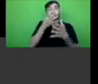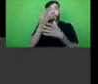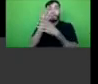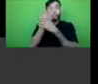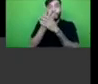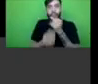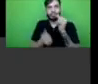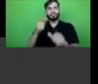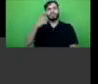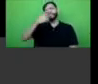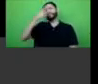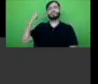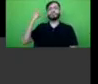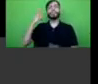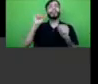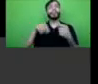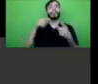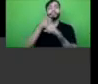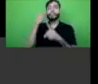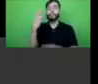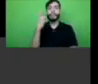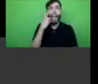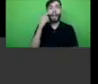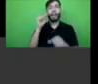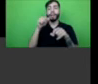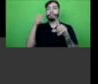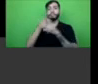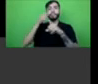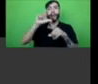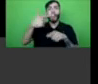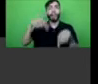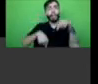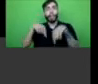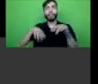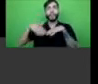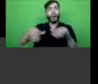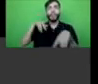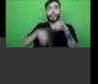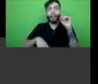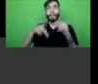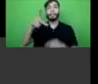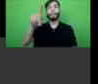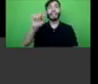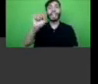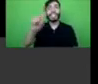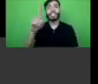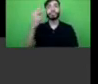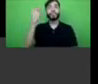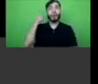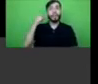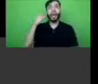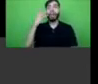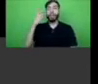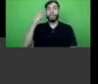we can often end up with new disabilities, like blindness, no longer